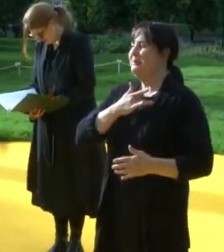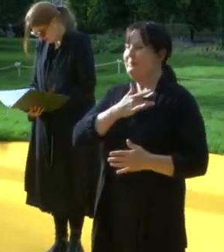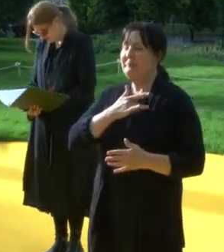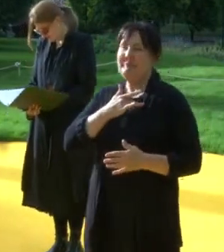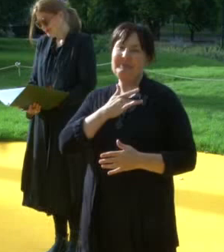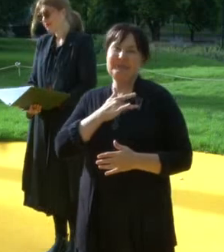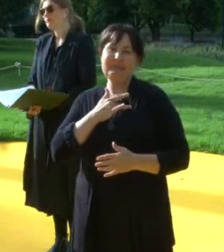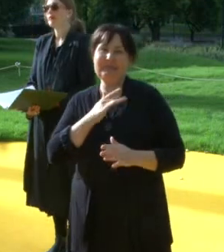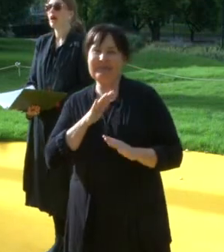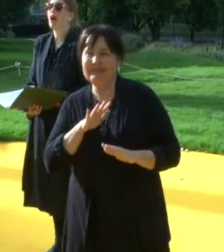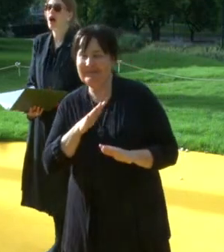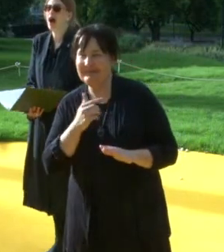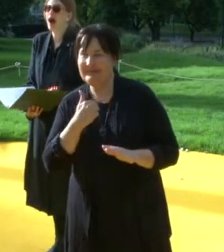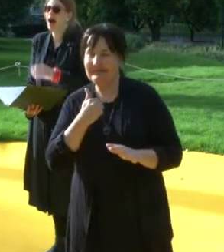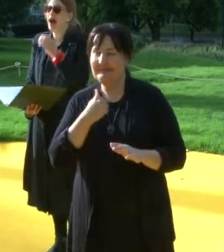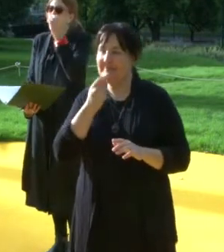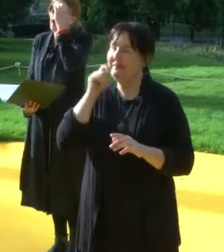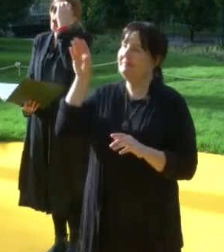Gwyneth Paltrow.